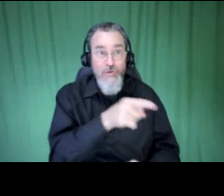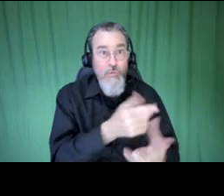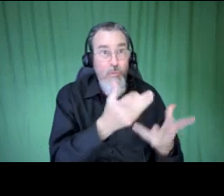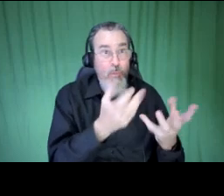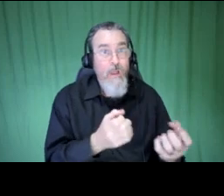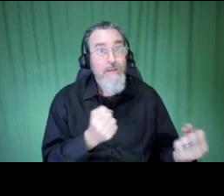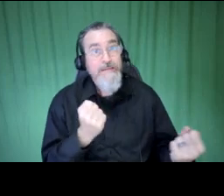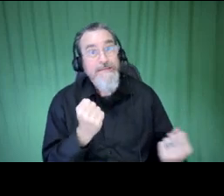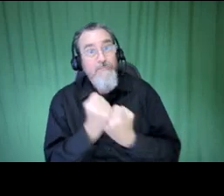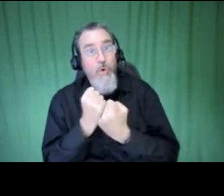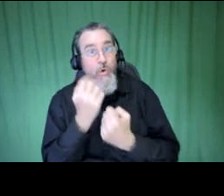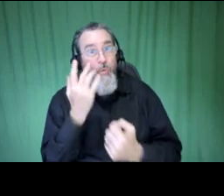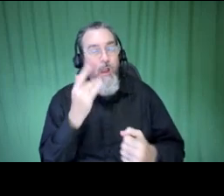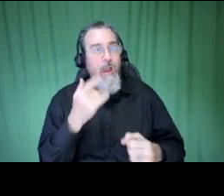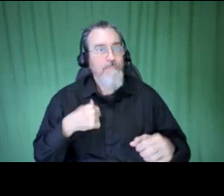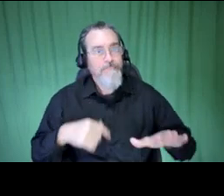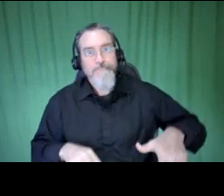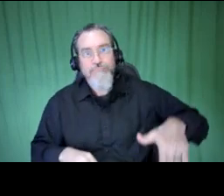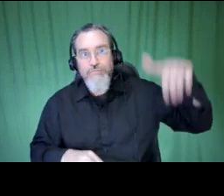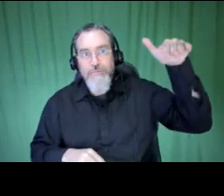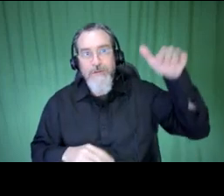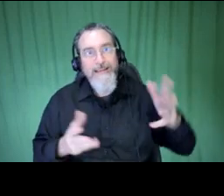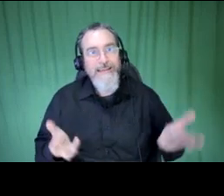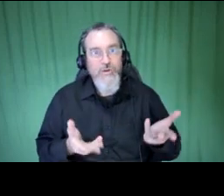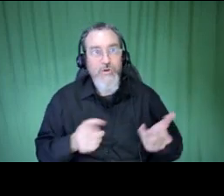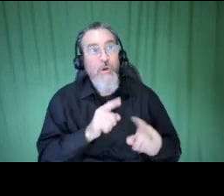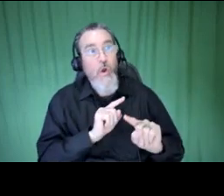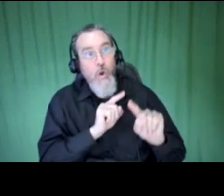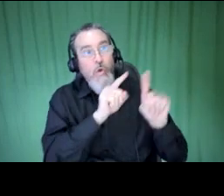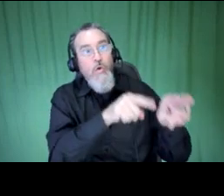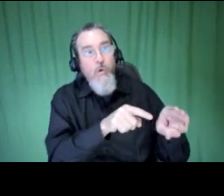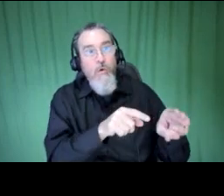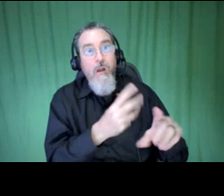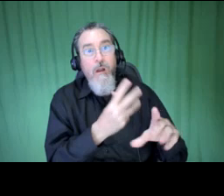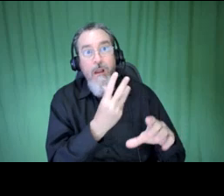been born and raised here, been off island for her school, and worked in the